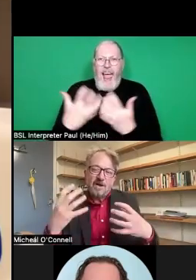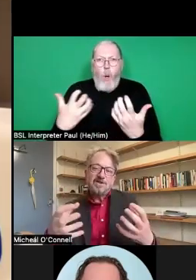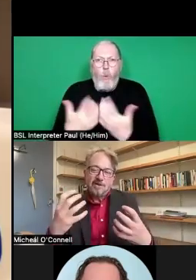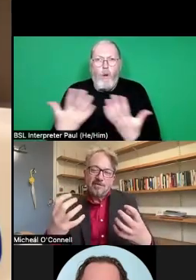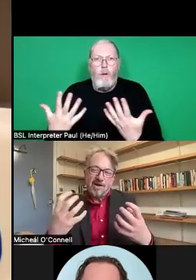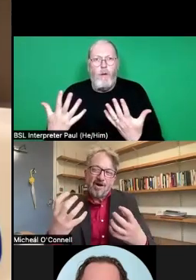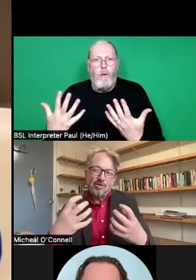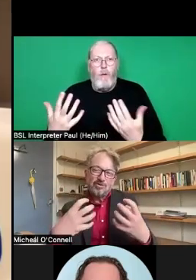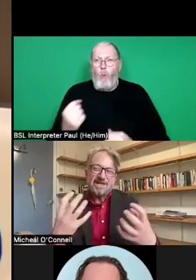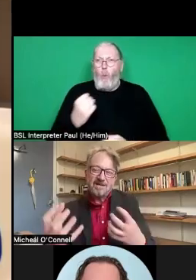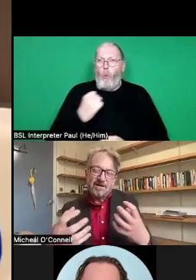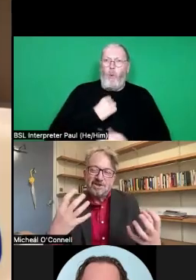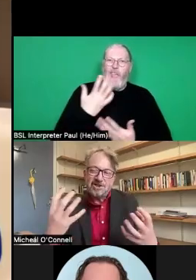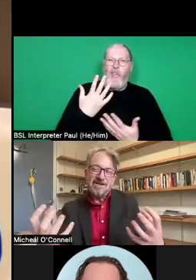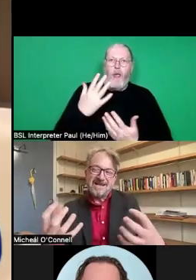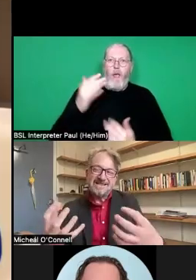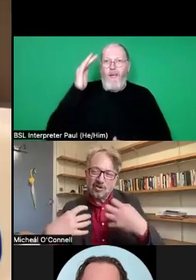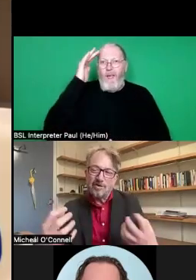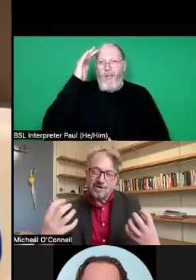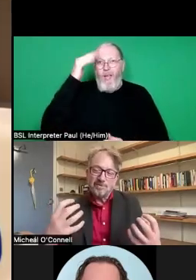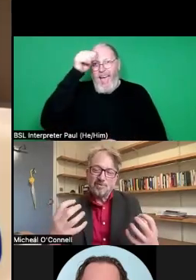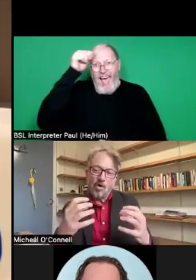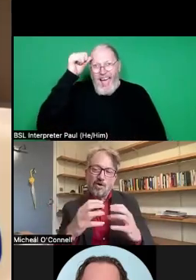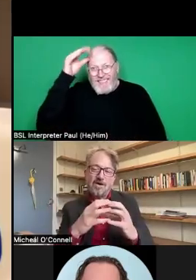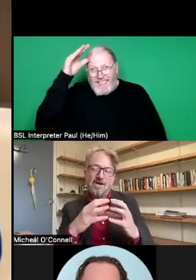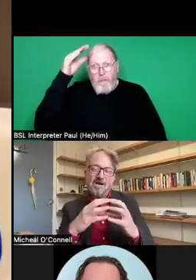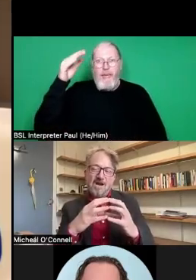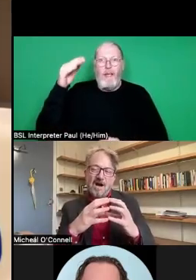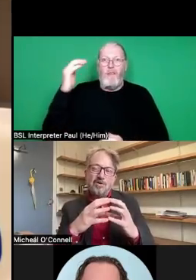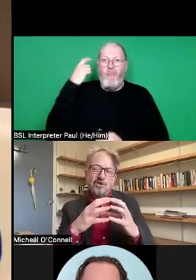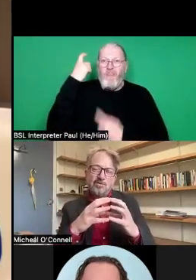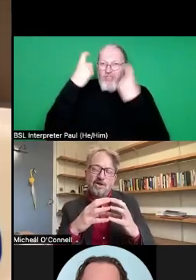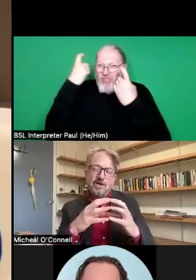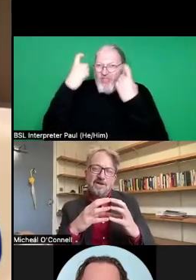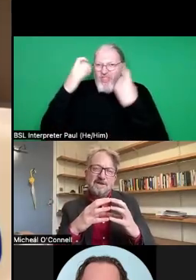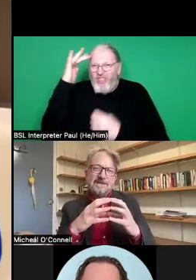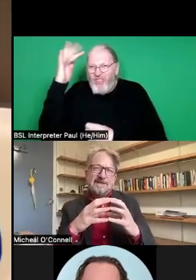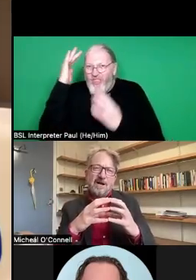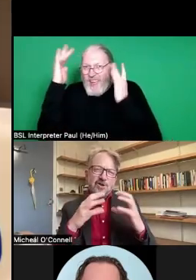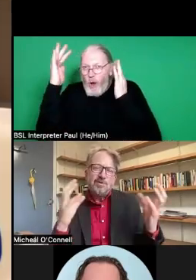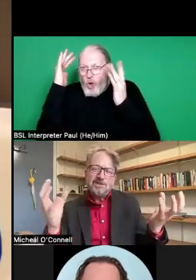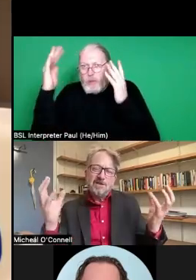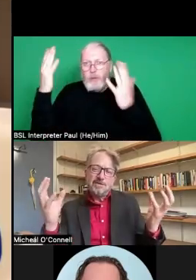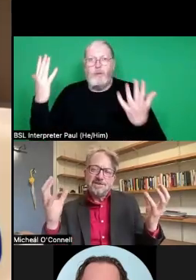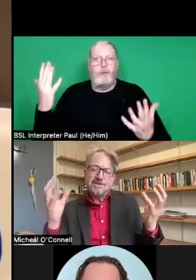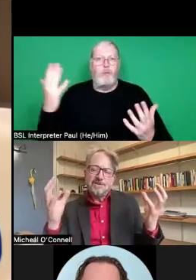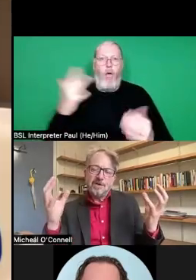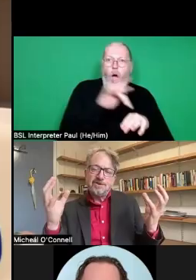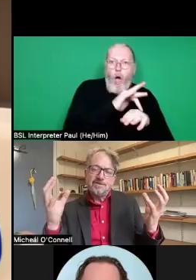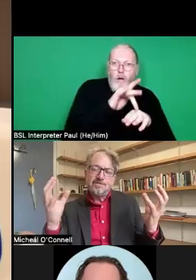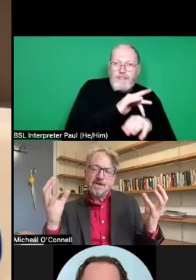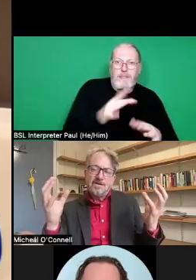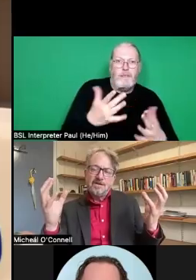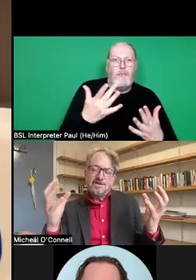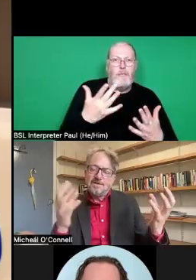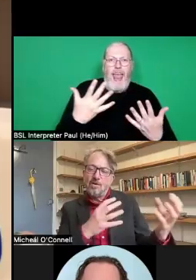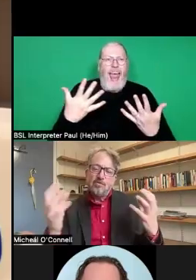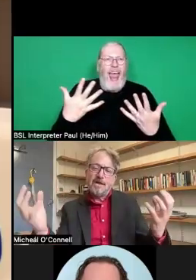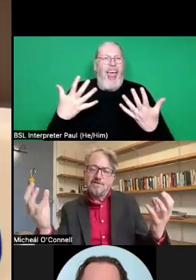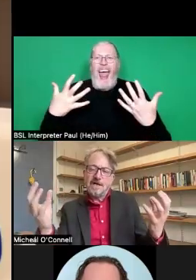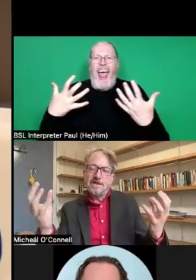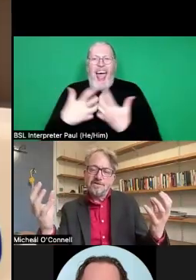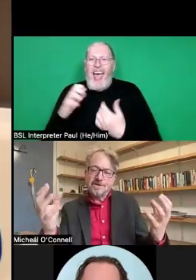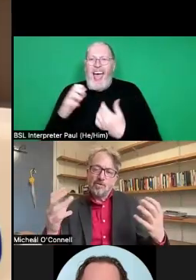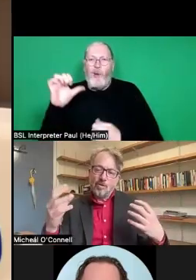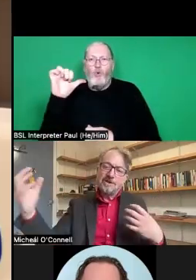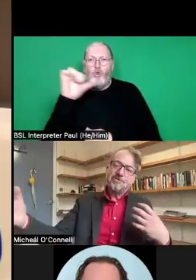very knowledgeable about how technology and algorithms work, how should we how should we deal with this situation? There's a whole